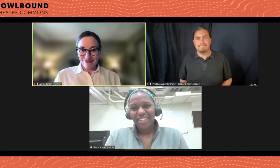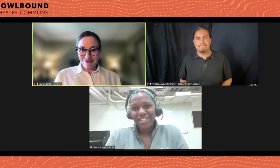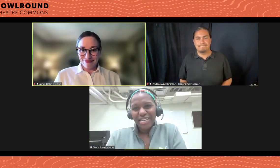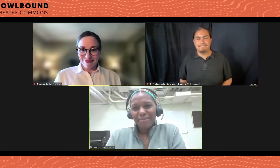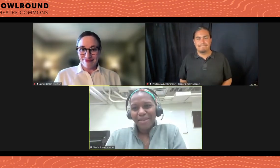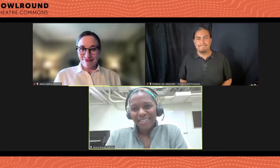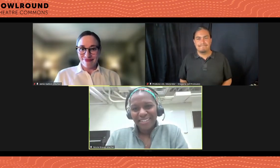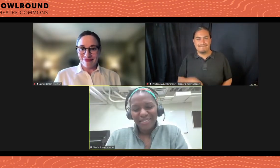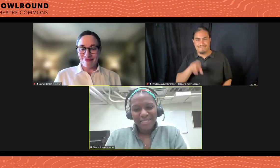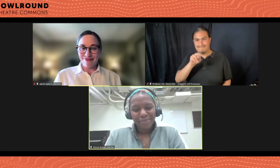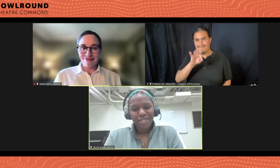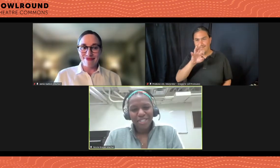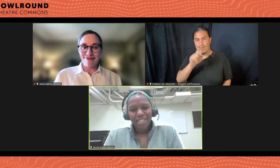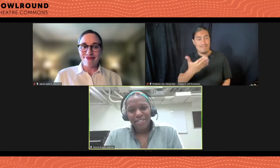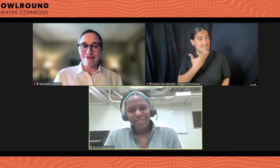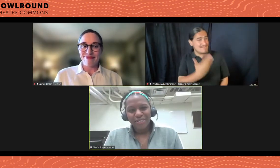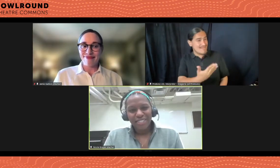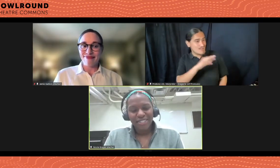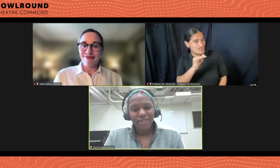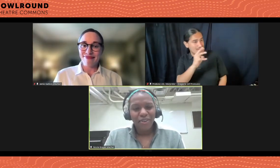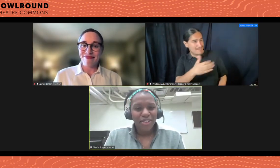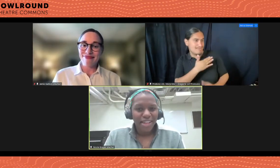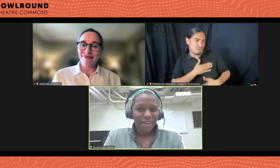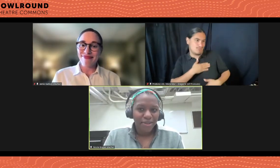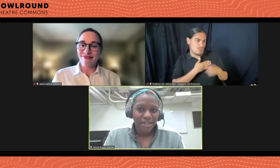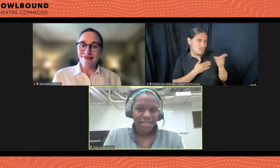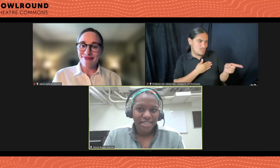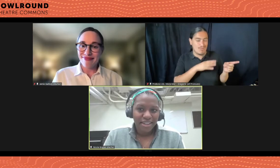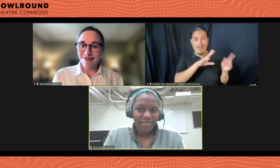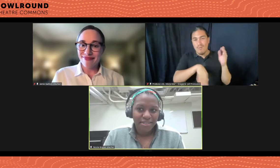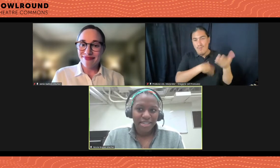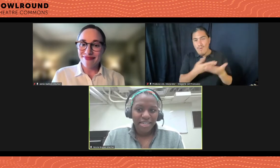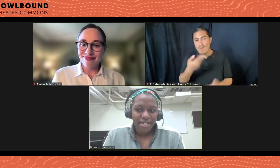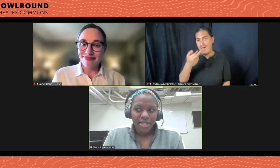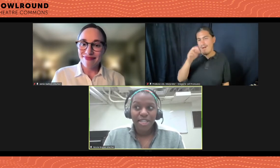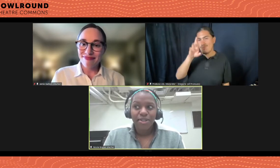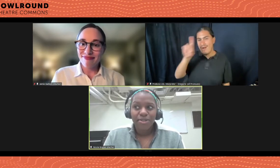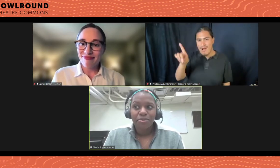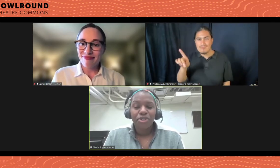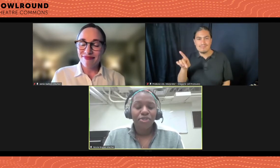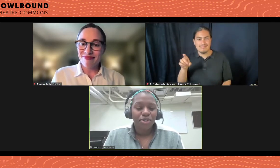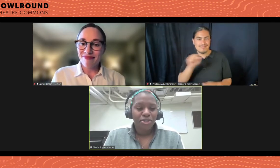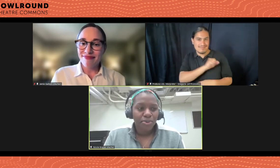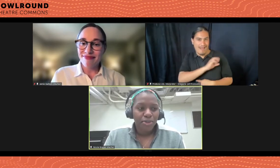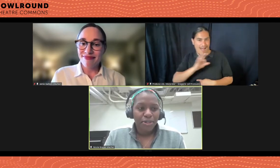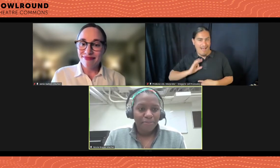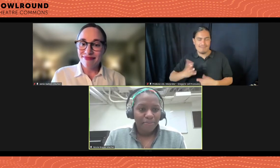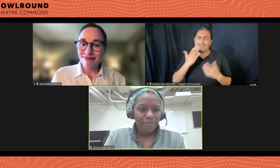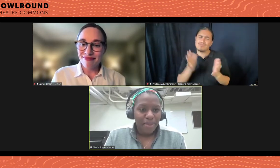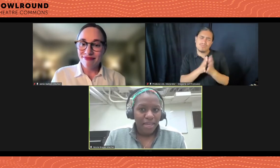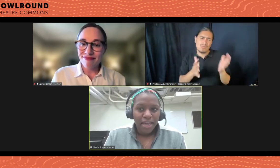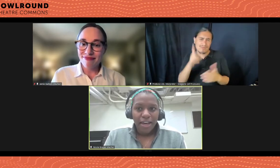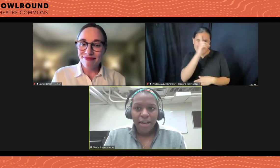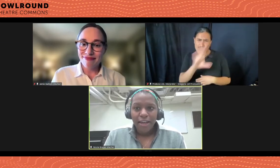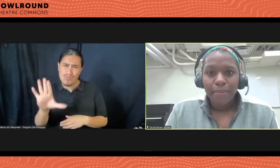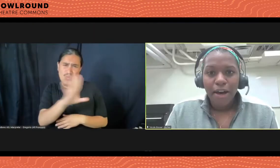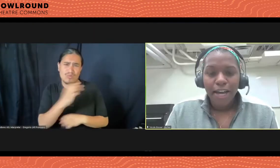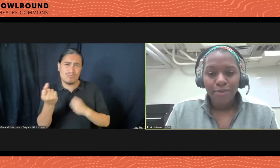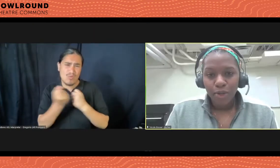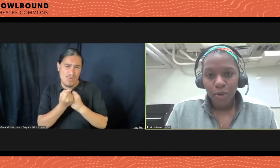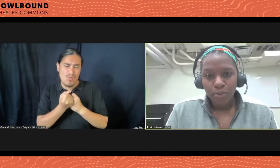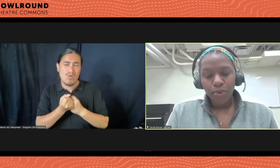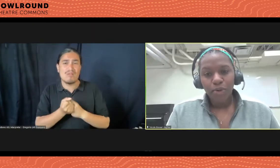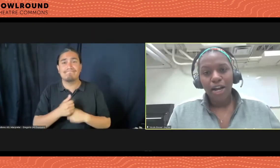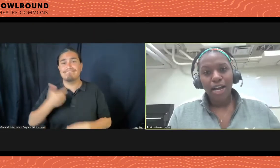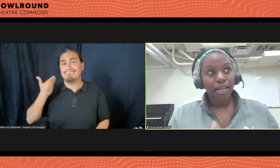2019. Thank you, Jamie. I appreciate you. And to all the HowlRound staff, thank you so much for your support. I